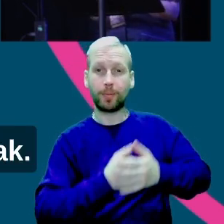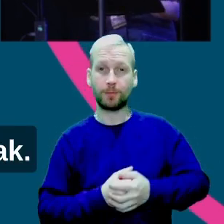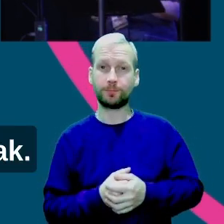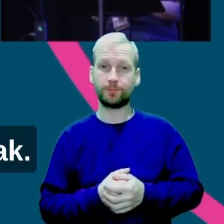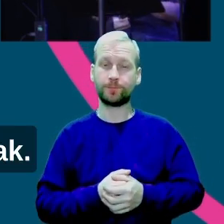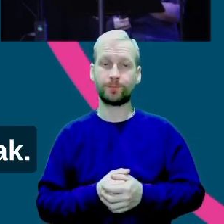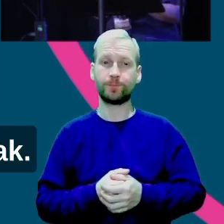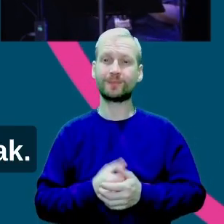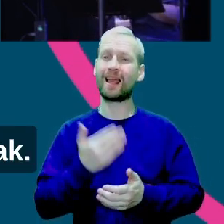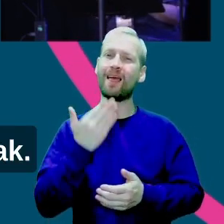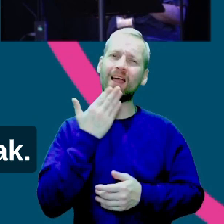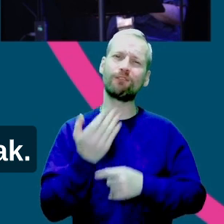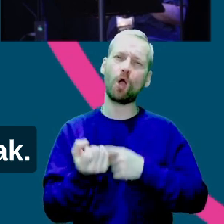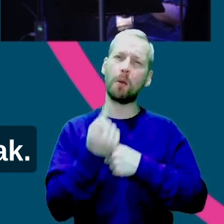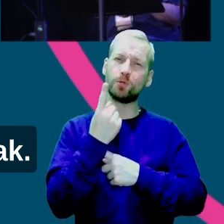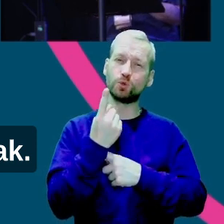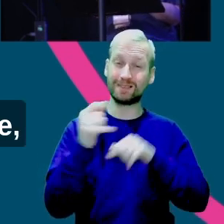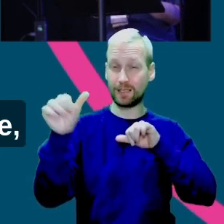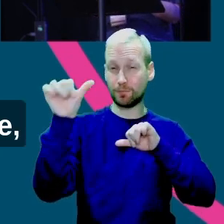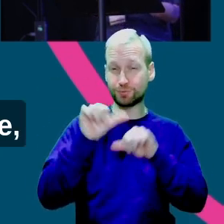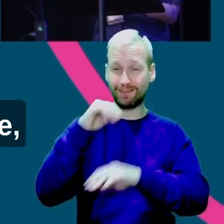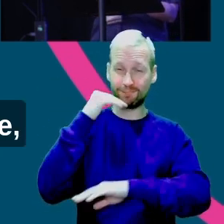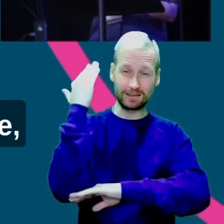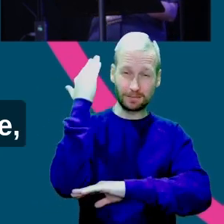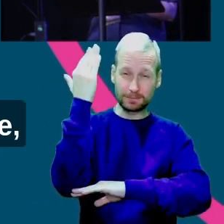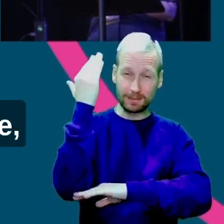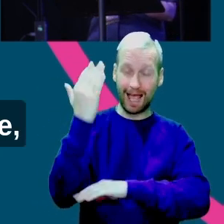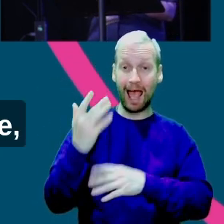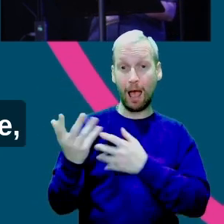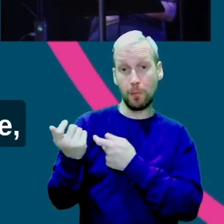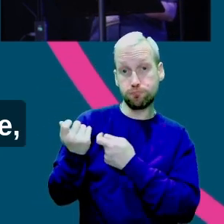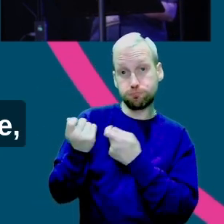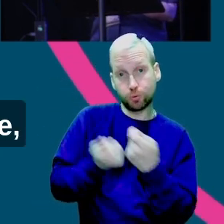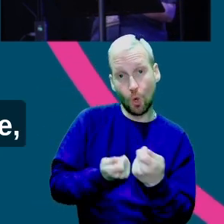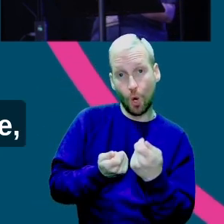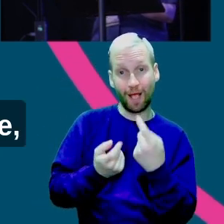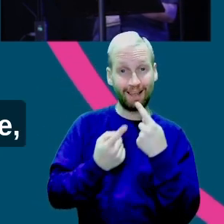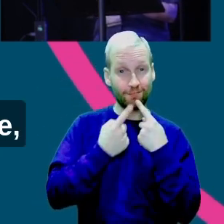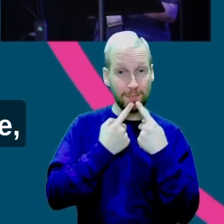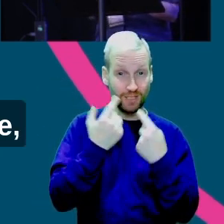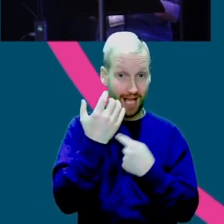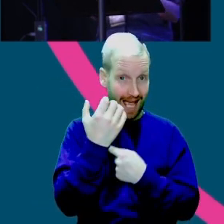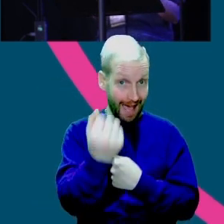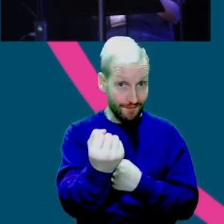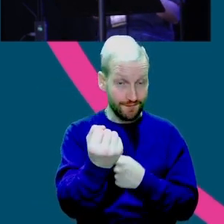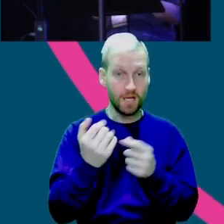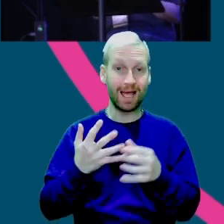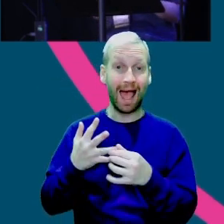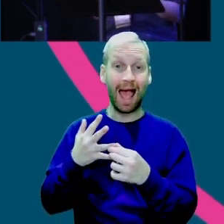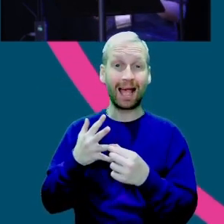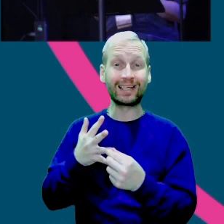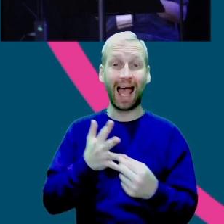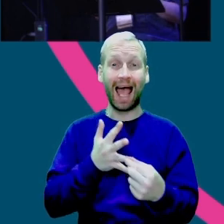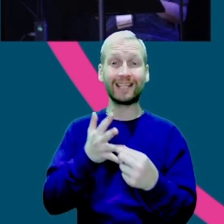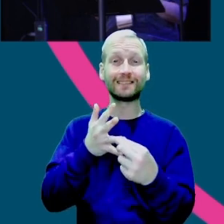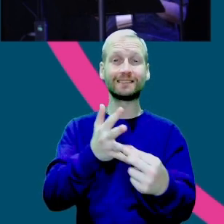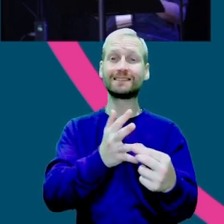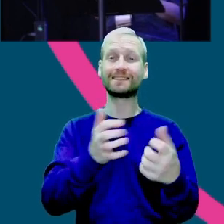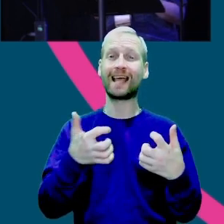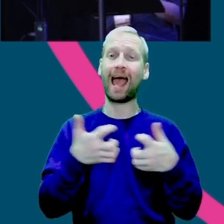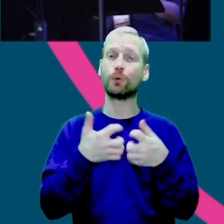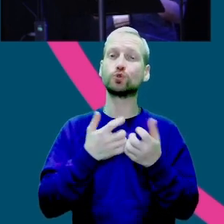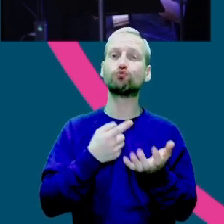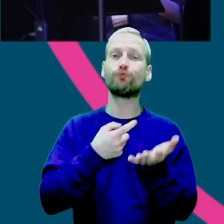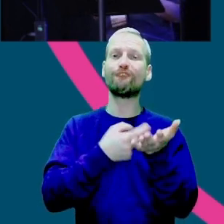Thank you once again for the opportunity to speak. I have brought some information leaflets with me, including guidance as to how to refer to the